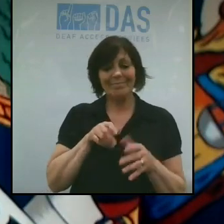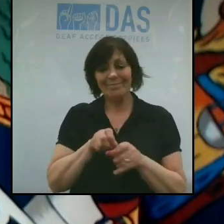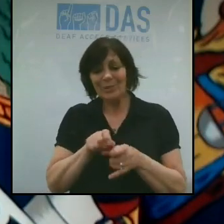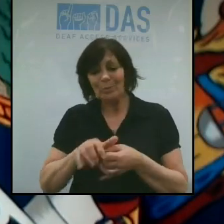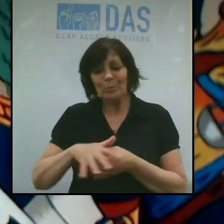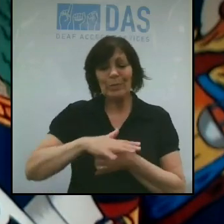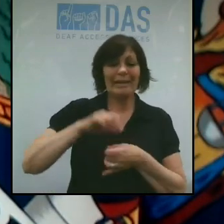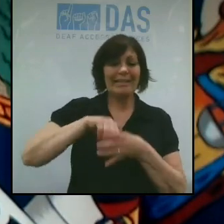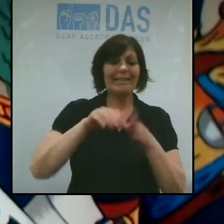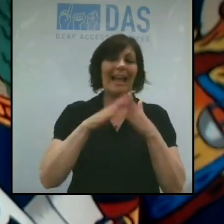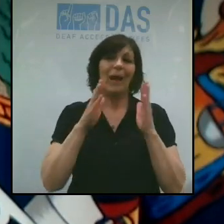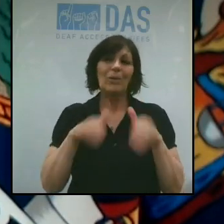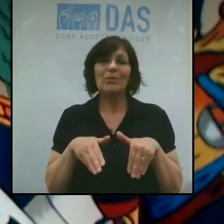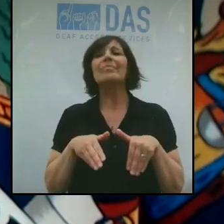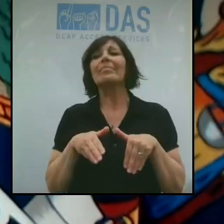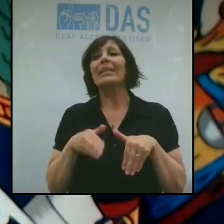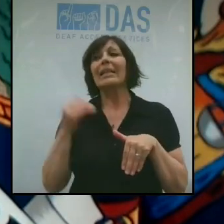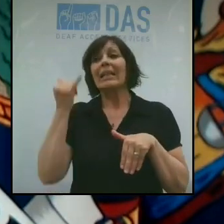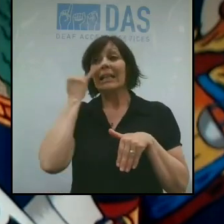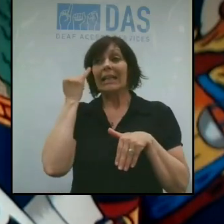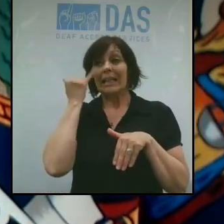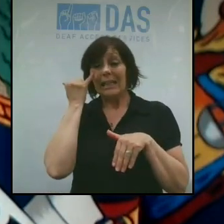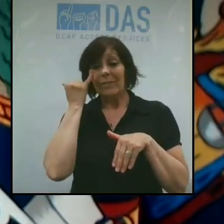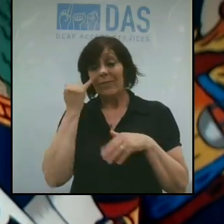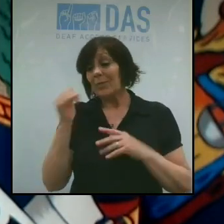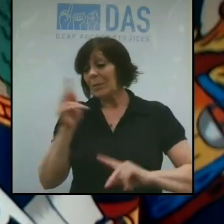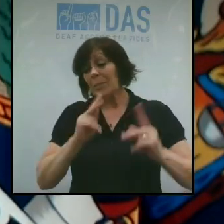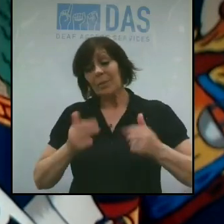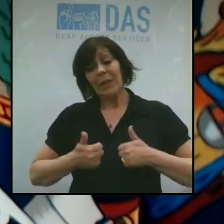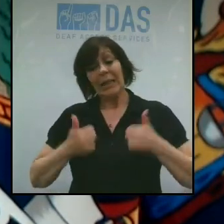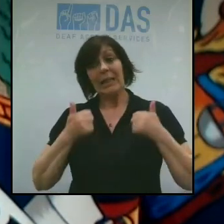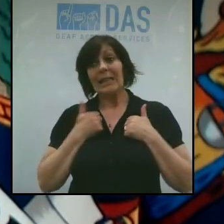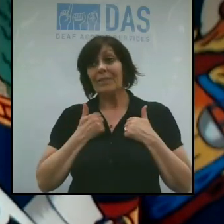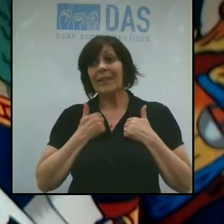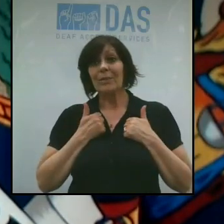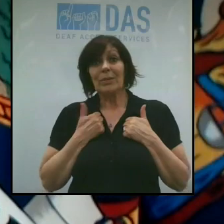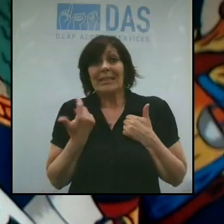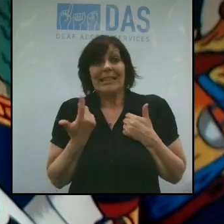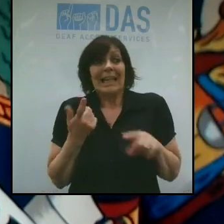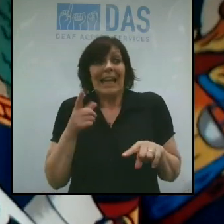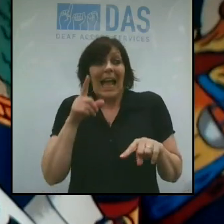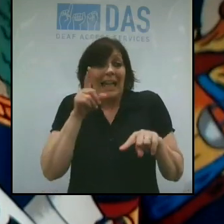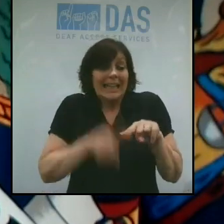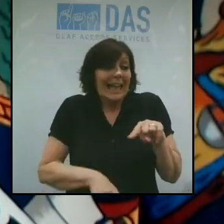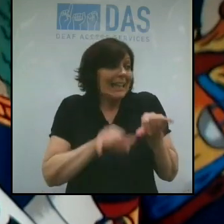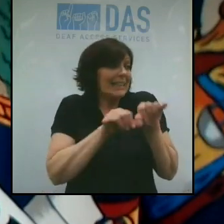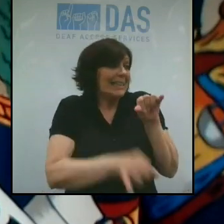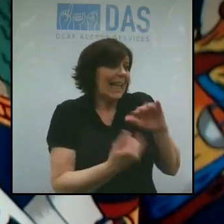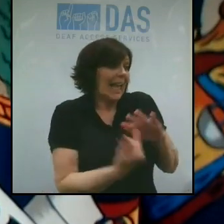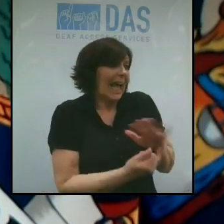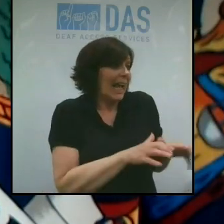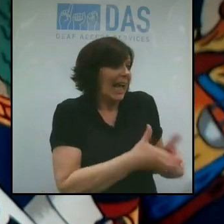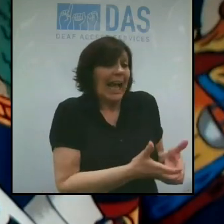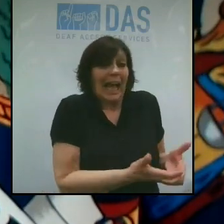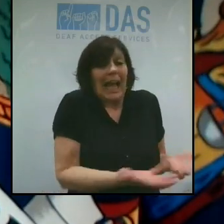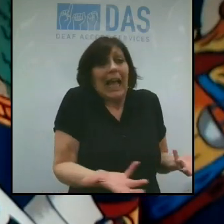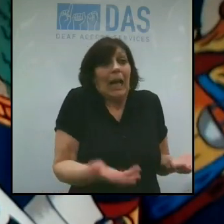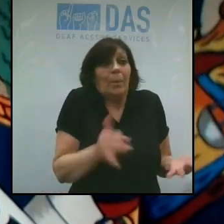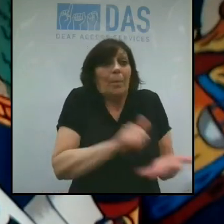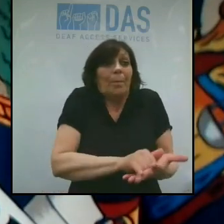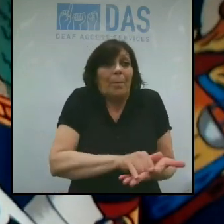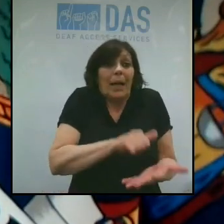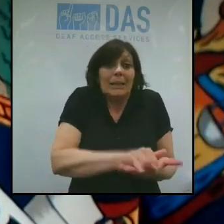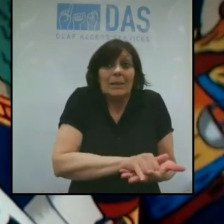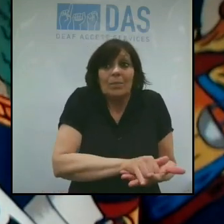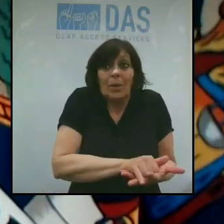if there are individuals that are living in situations where they can't stay in isolation just because of the